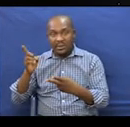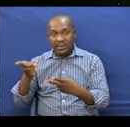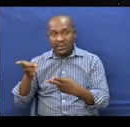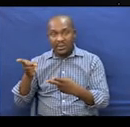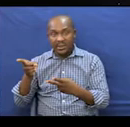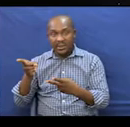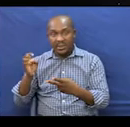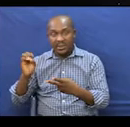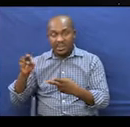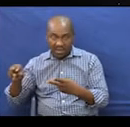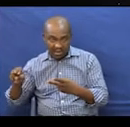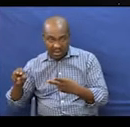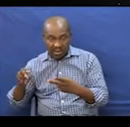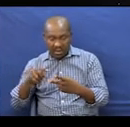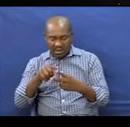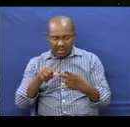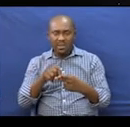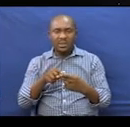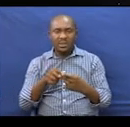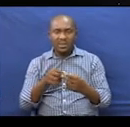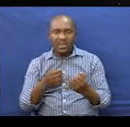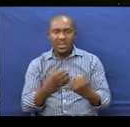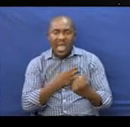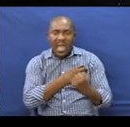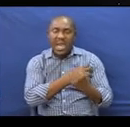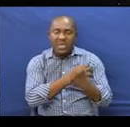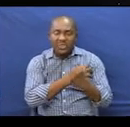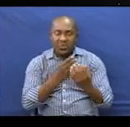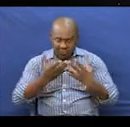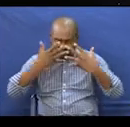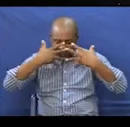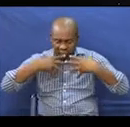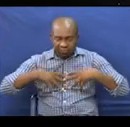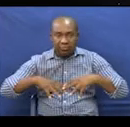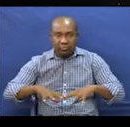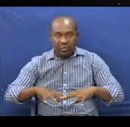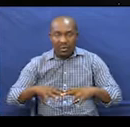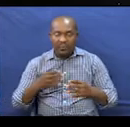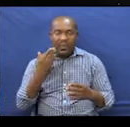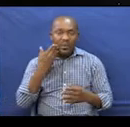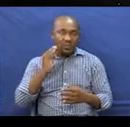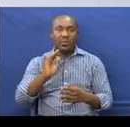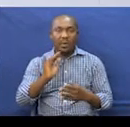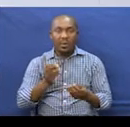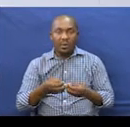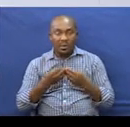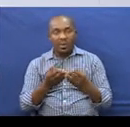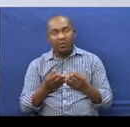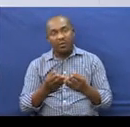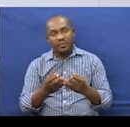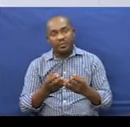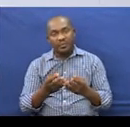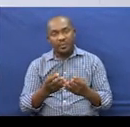energy to the body, which used in different metabolic activities, such as respiration. Respiration